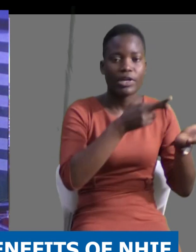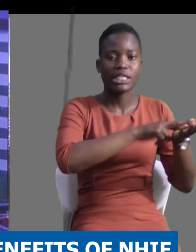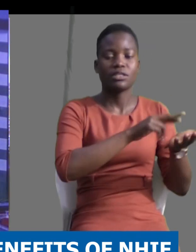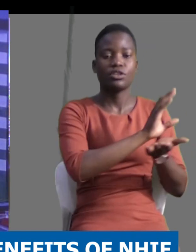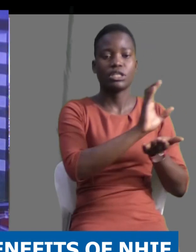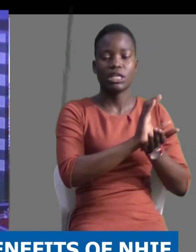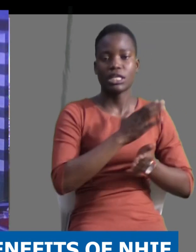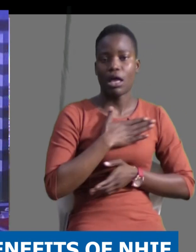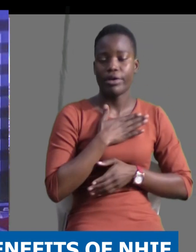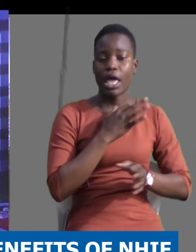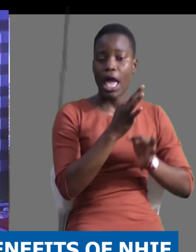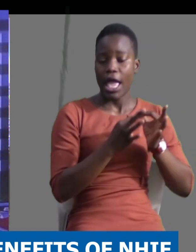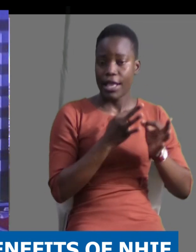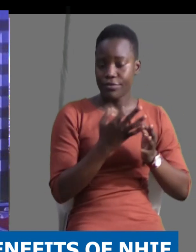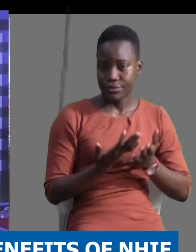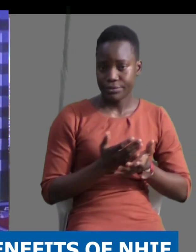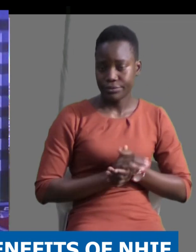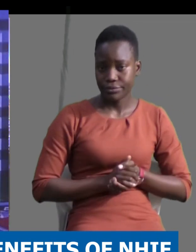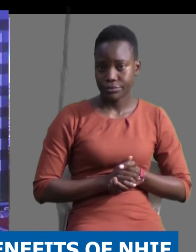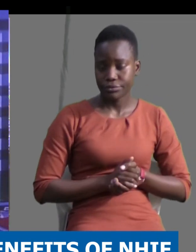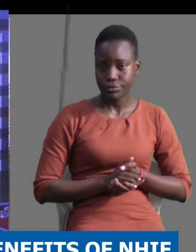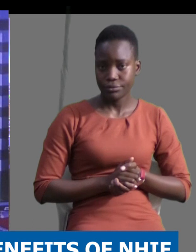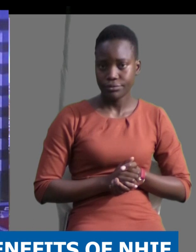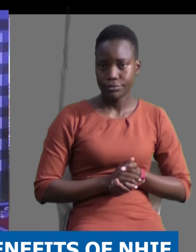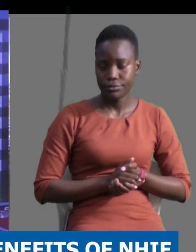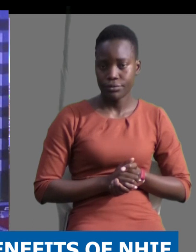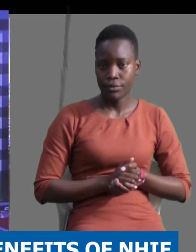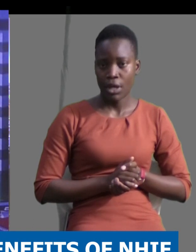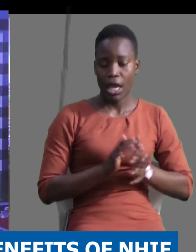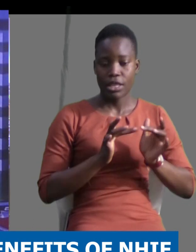with, to our registration centers. If it's on the